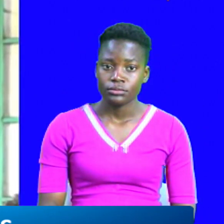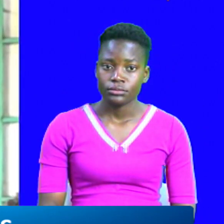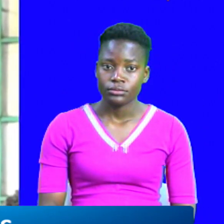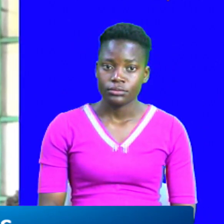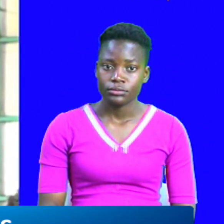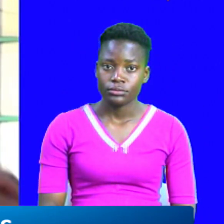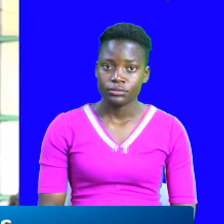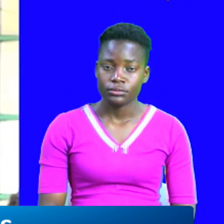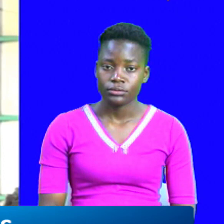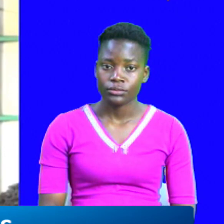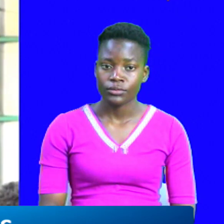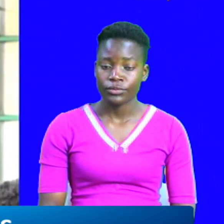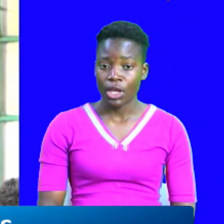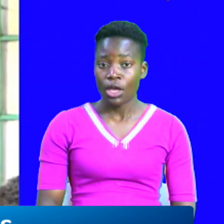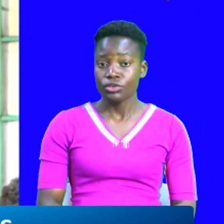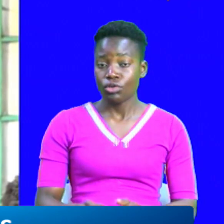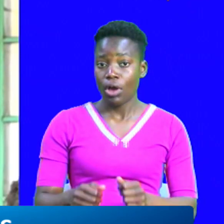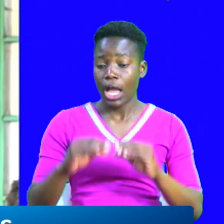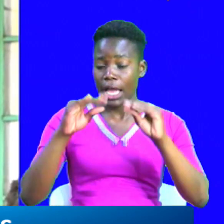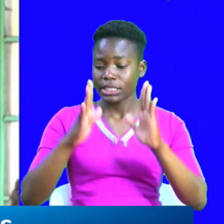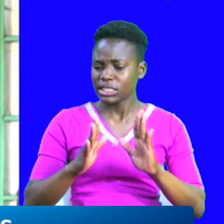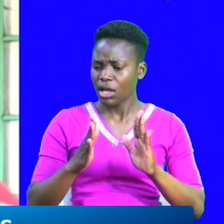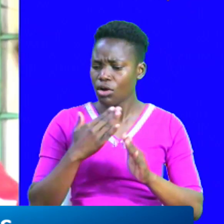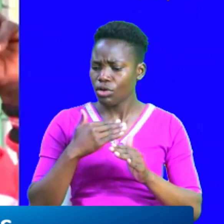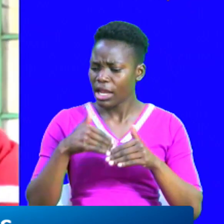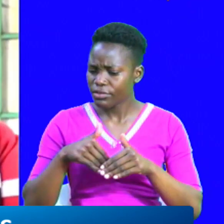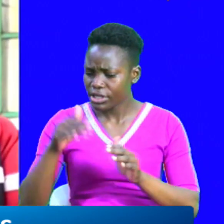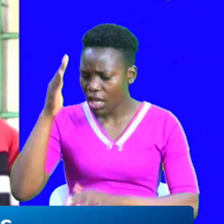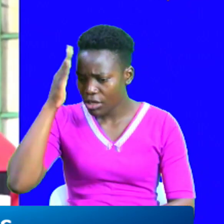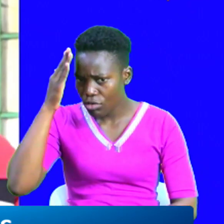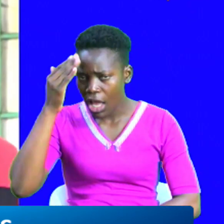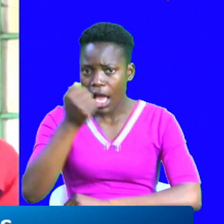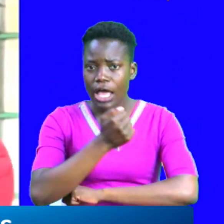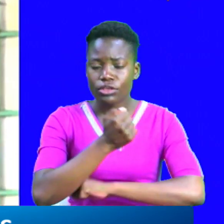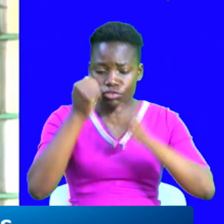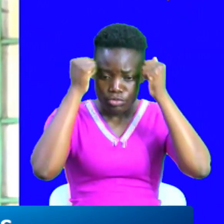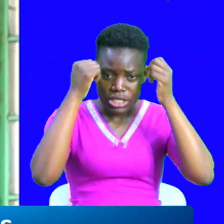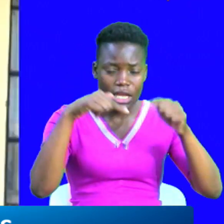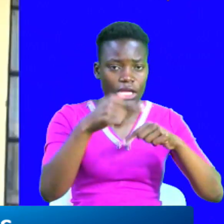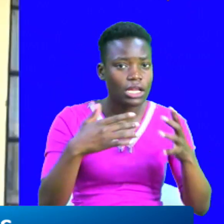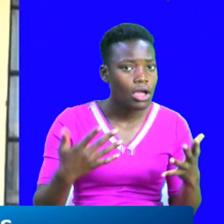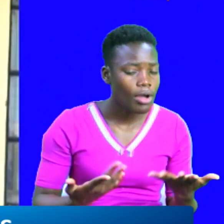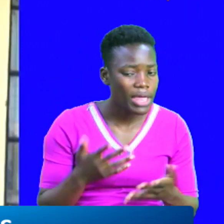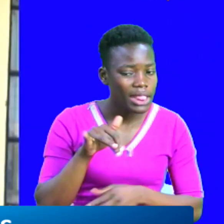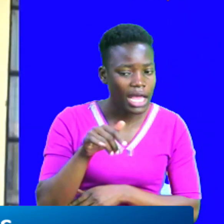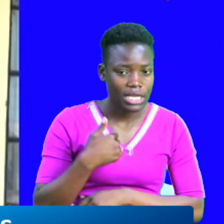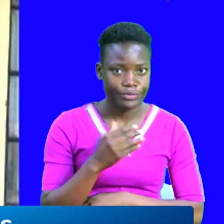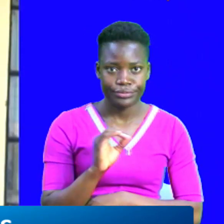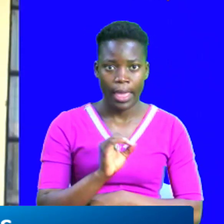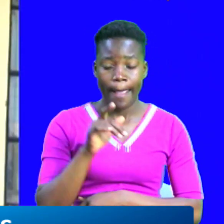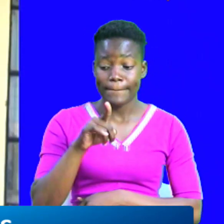iko hapa, hata mwalimu ukitoka na mtoto kufuatilia ajue mtoto anaendeleaje mahali penye hako, hii hakunanga.